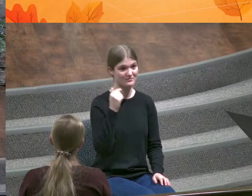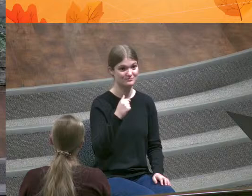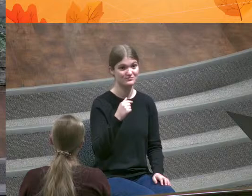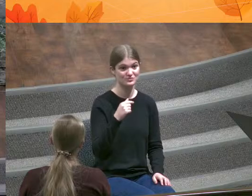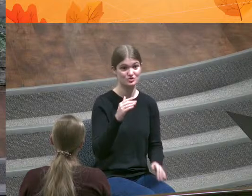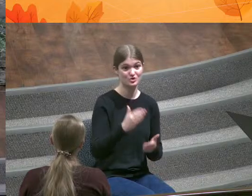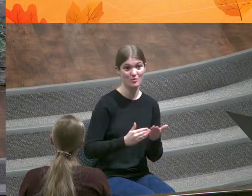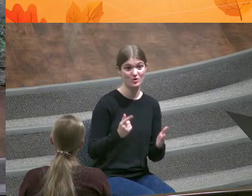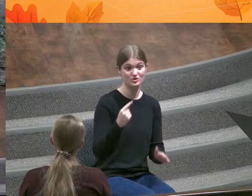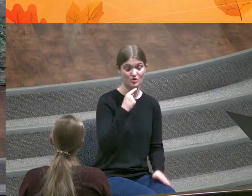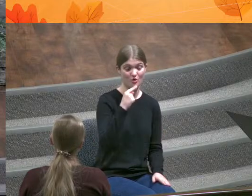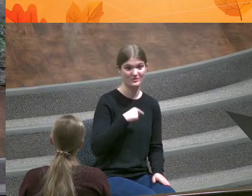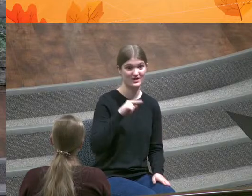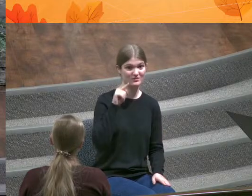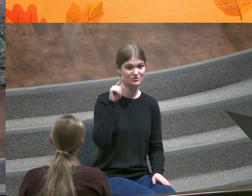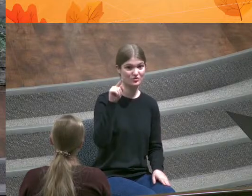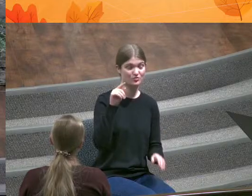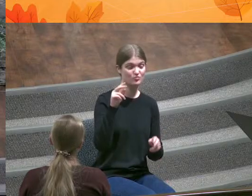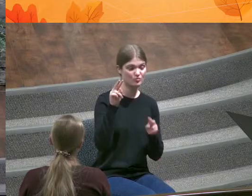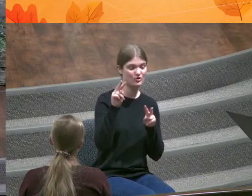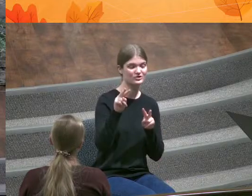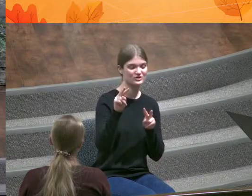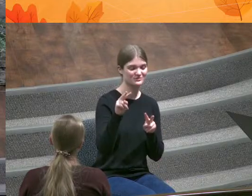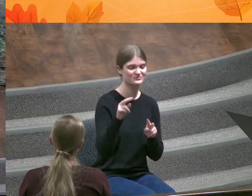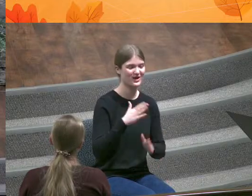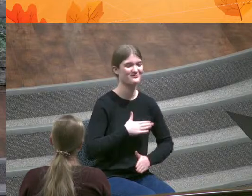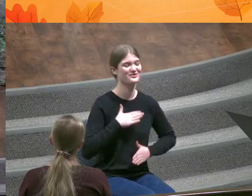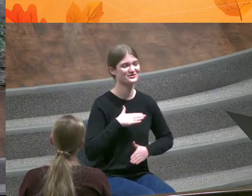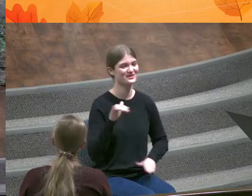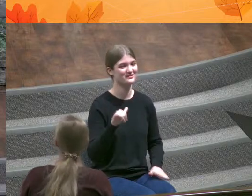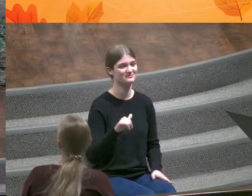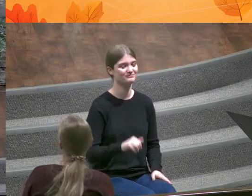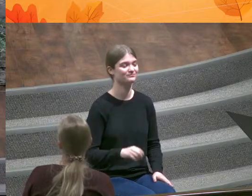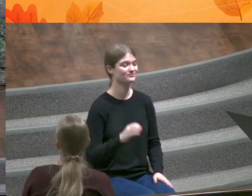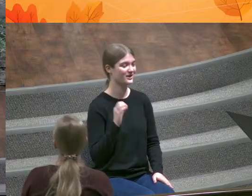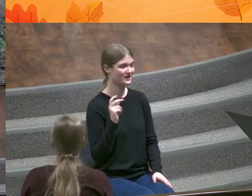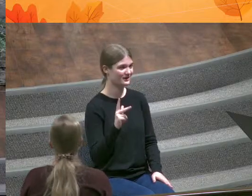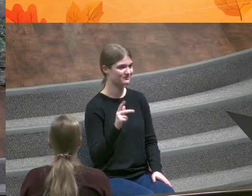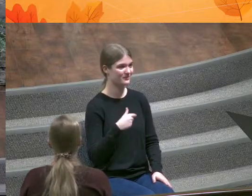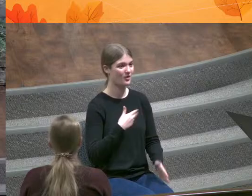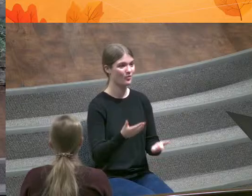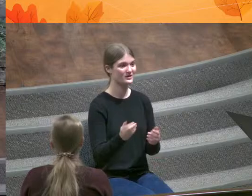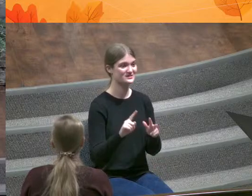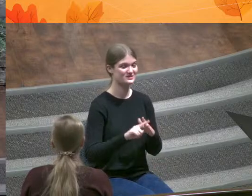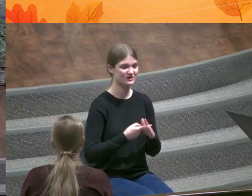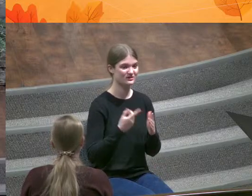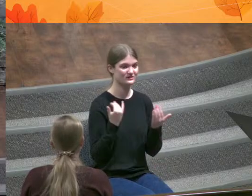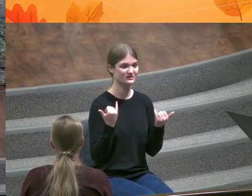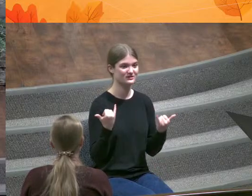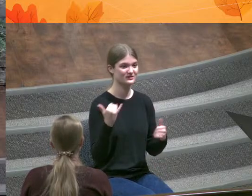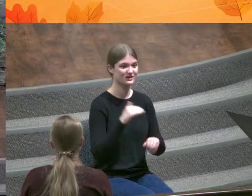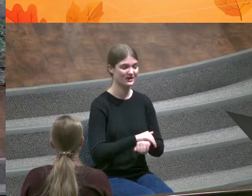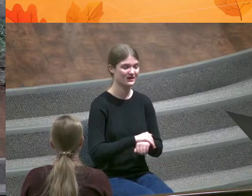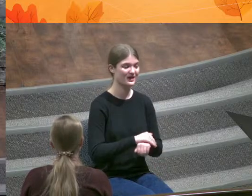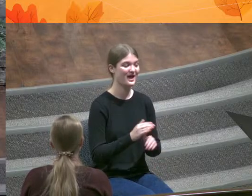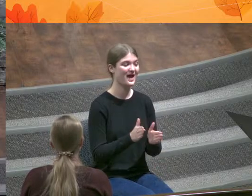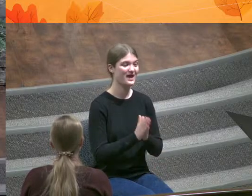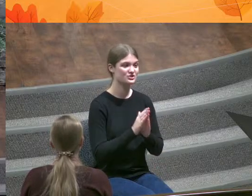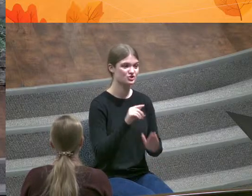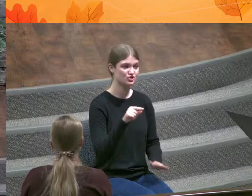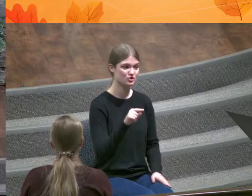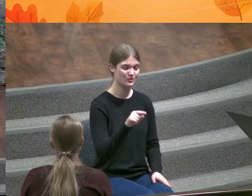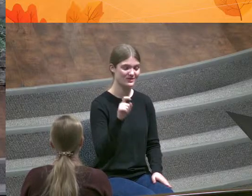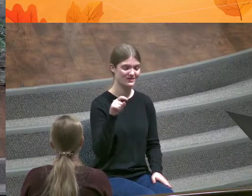to be watching. So, Nancy, I appreciate you tuning in. All right. I want to start tonight by asking you this